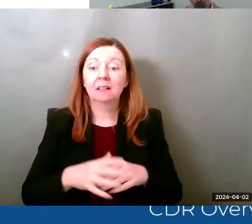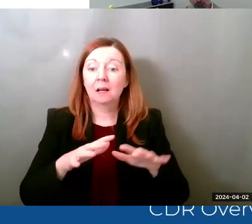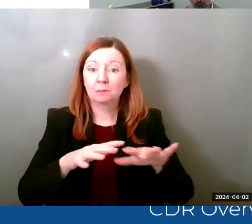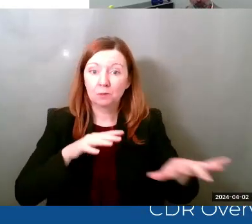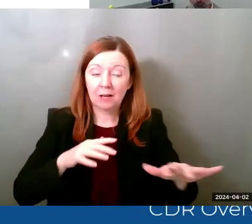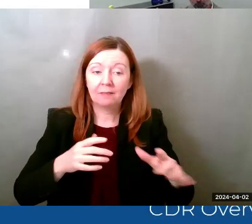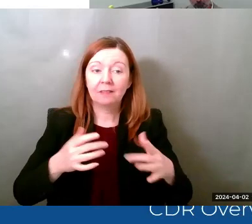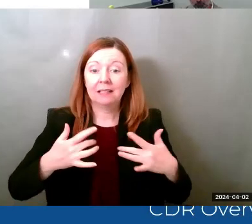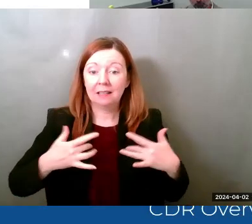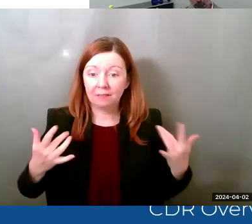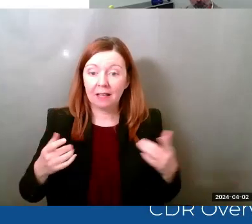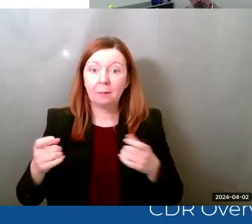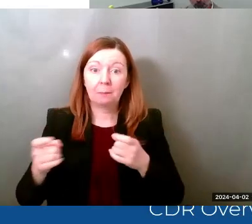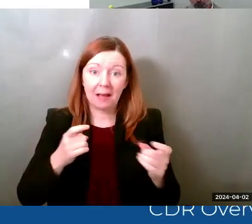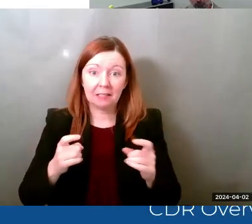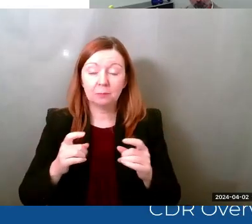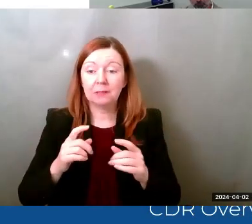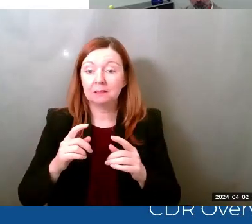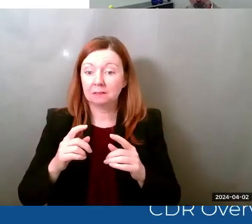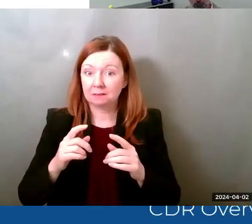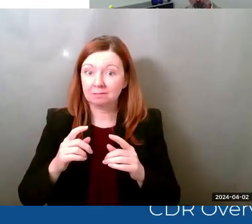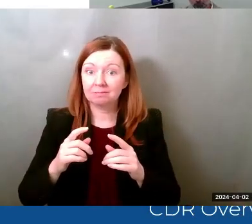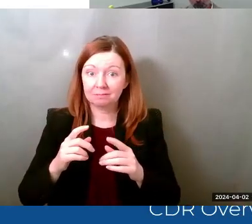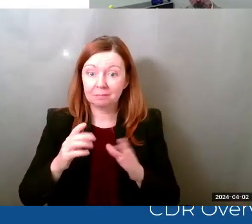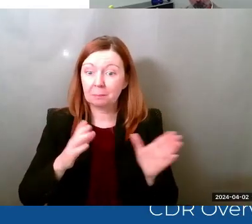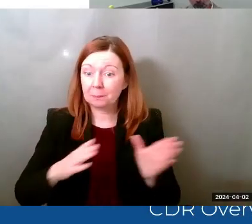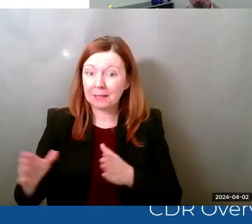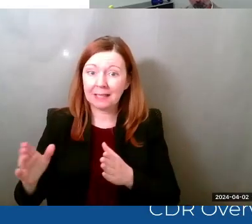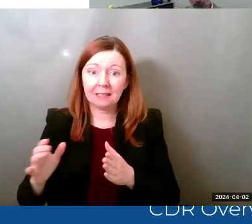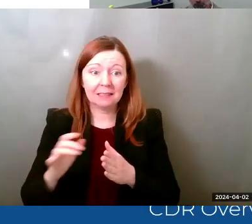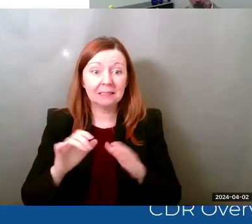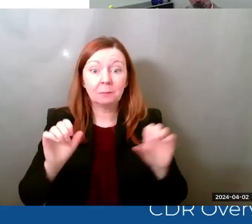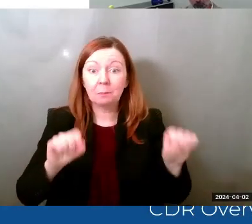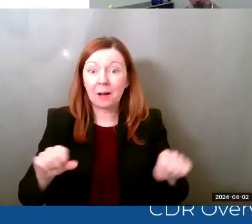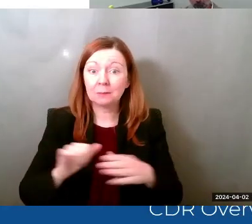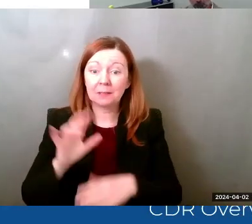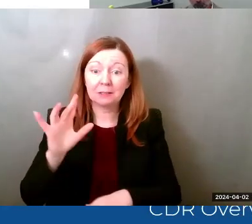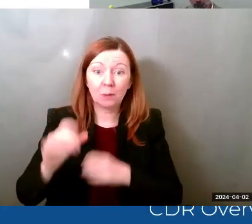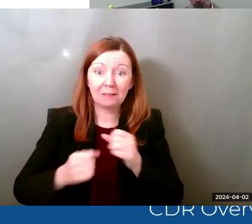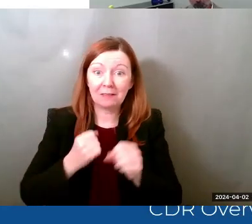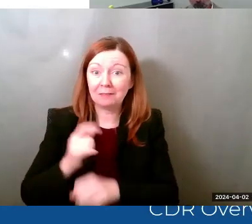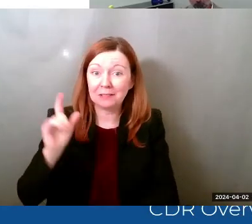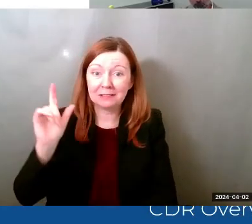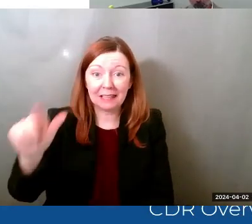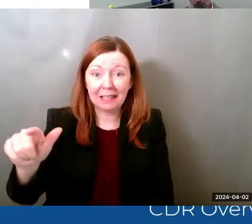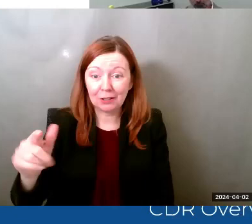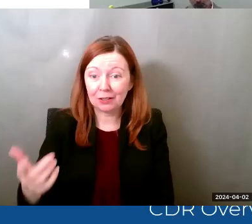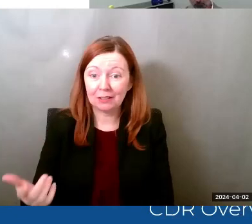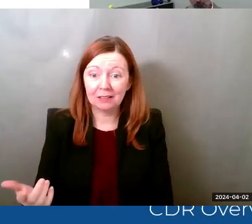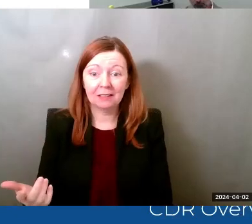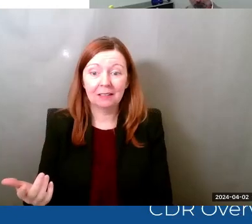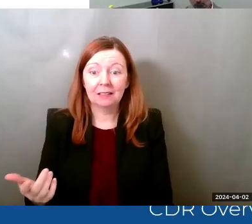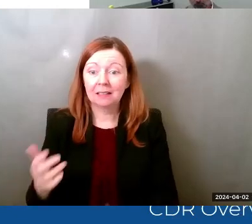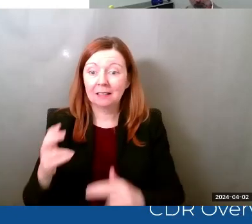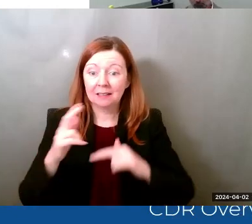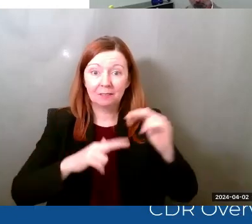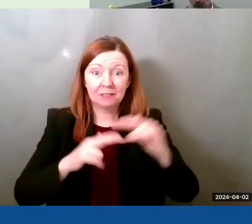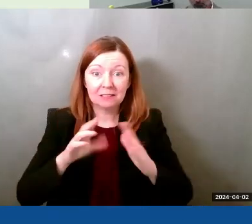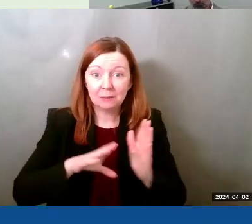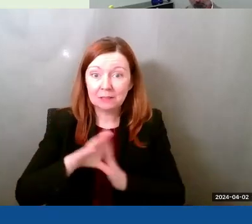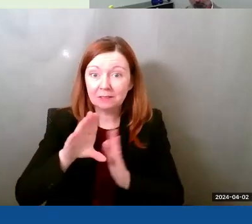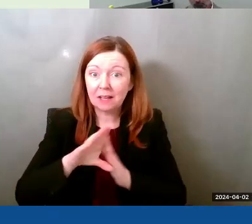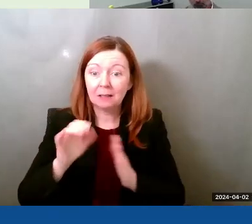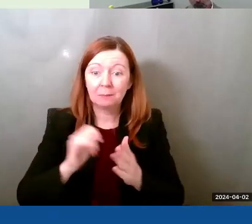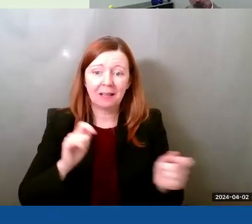Management Plan, which Anne Marie spoke to. It's entirely feasible that 25 years after that facility was developed,